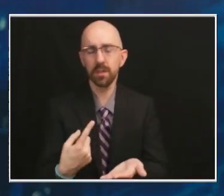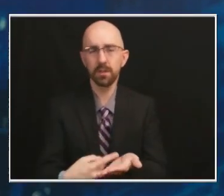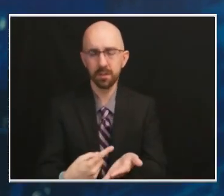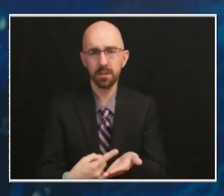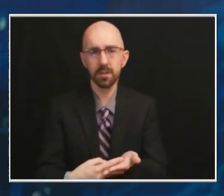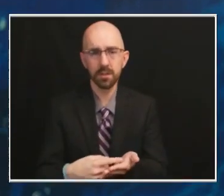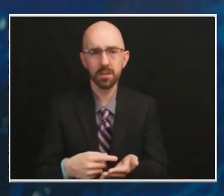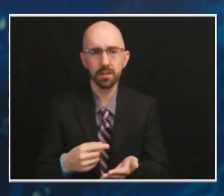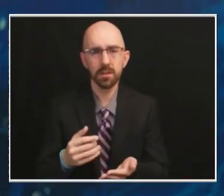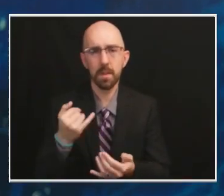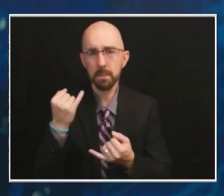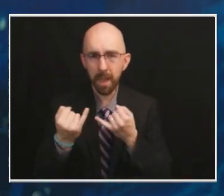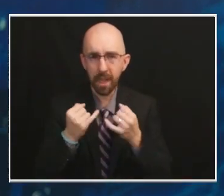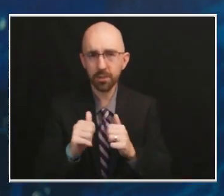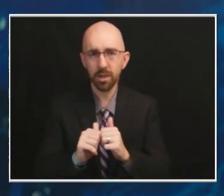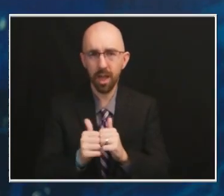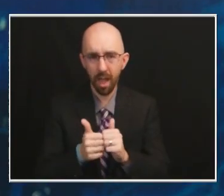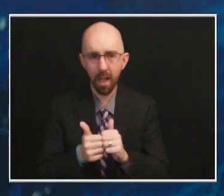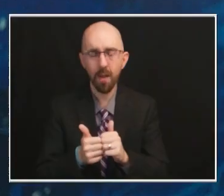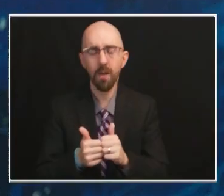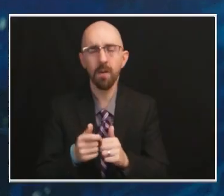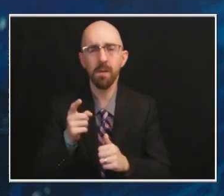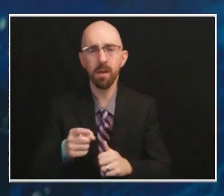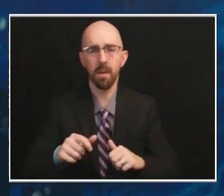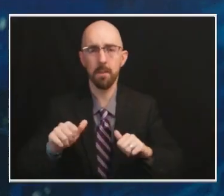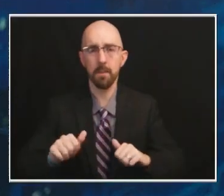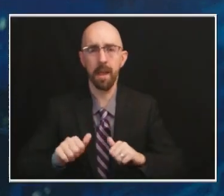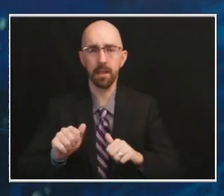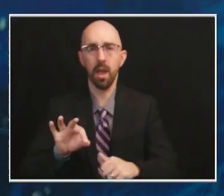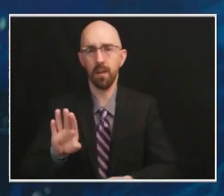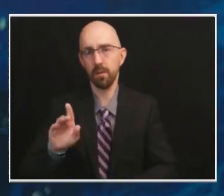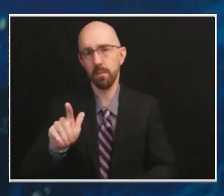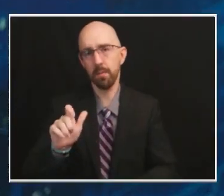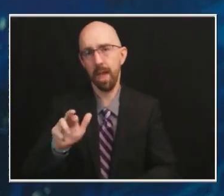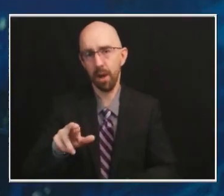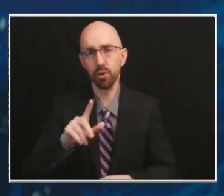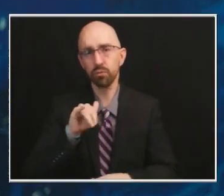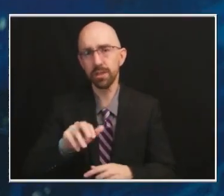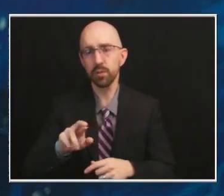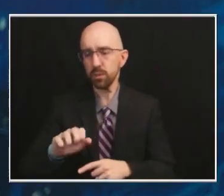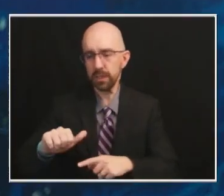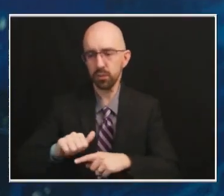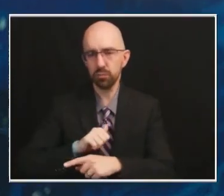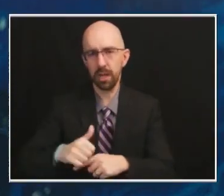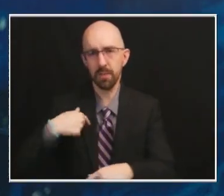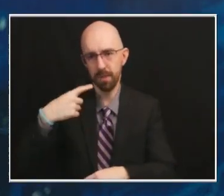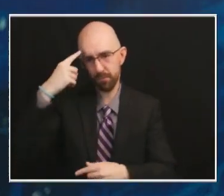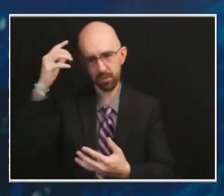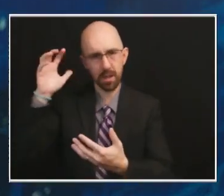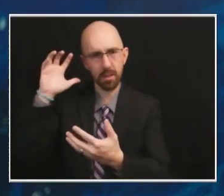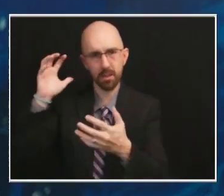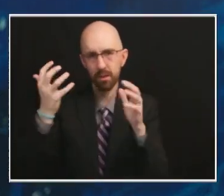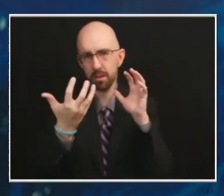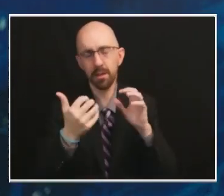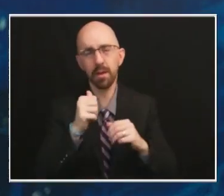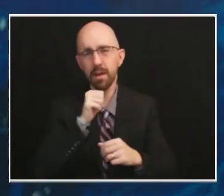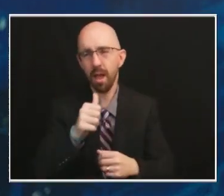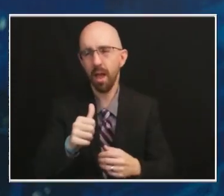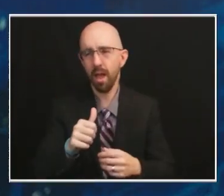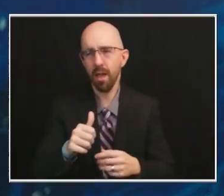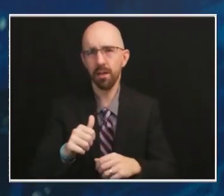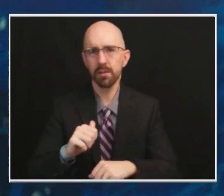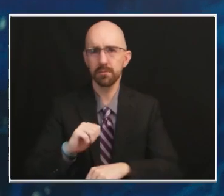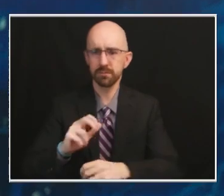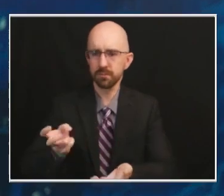imagining how the capacity of my bladder and really retraining my brain to not necessarily get up every 2